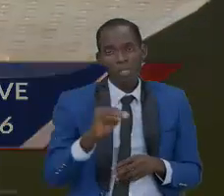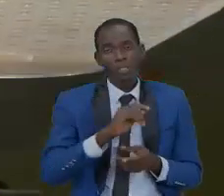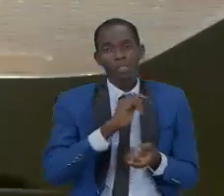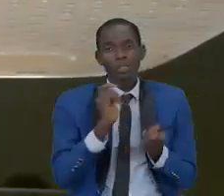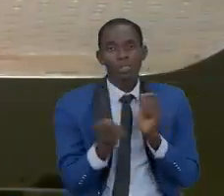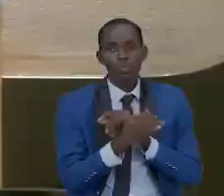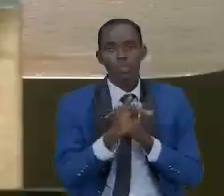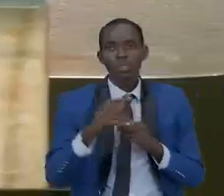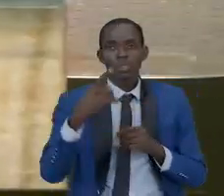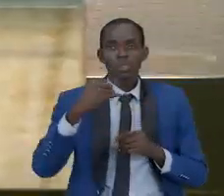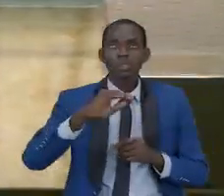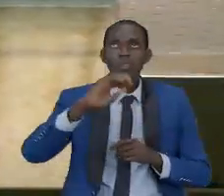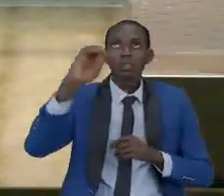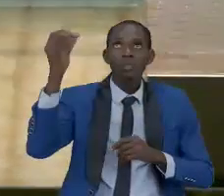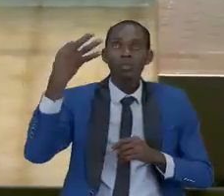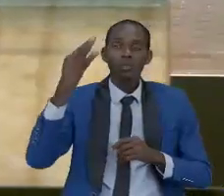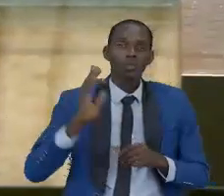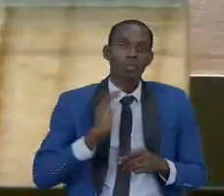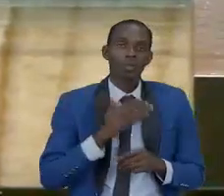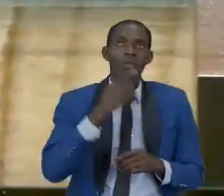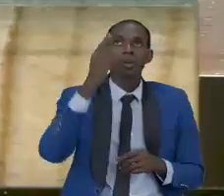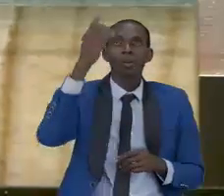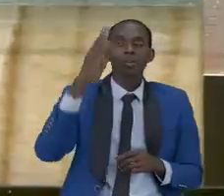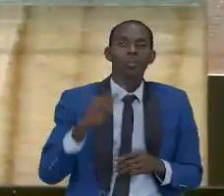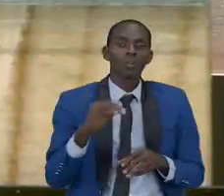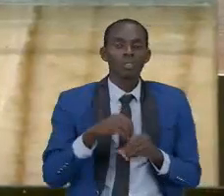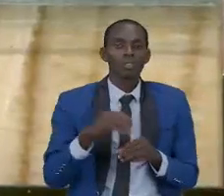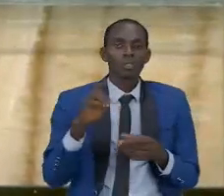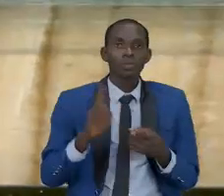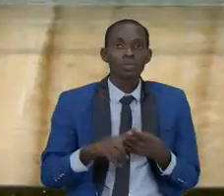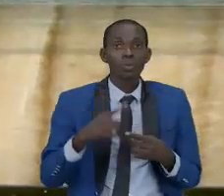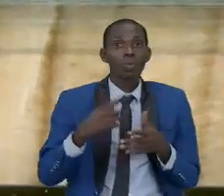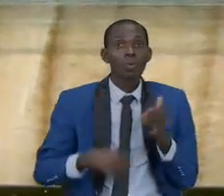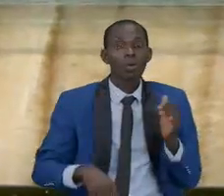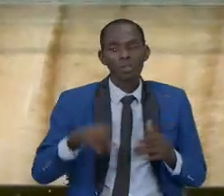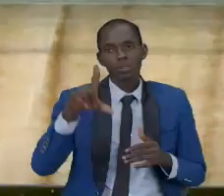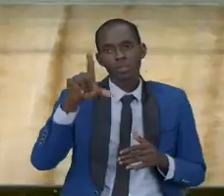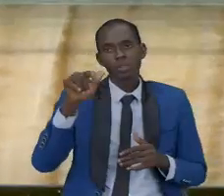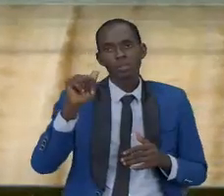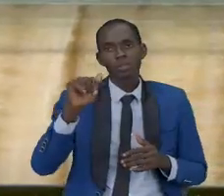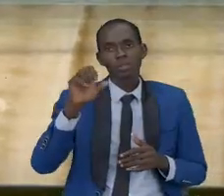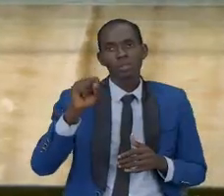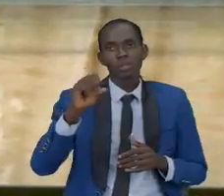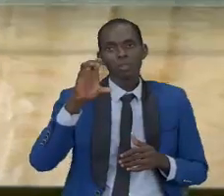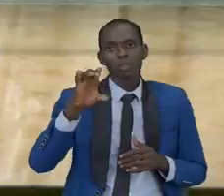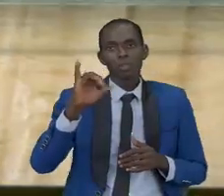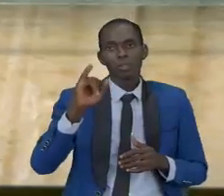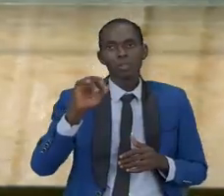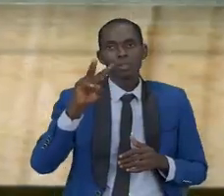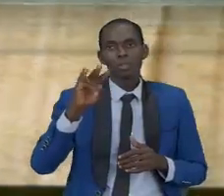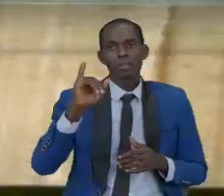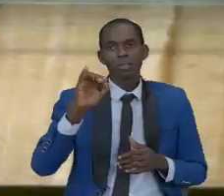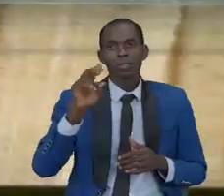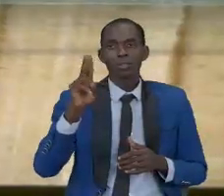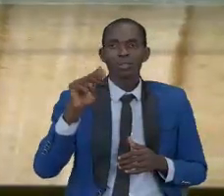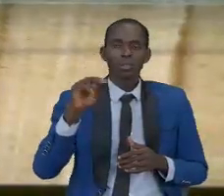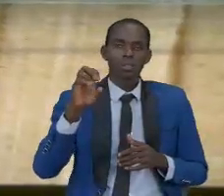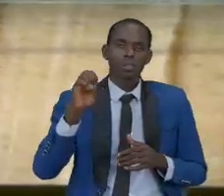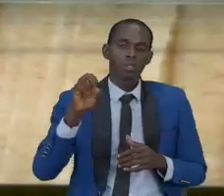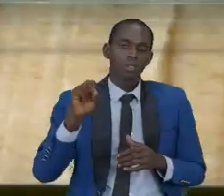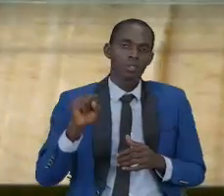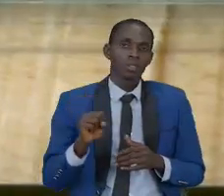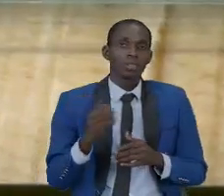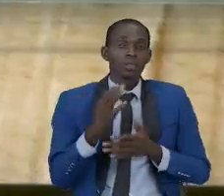of our Gods into lasciviousness you know there are people that will see Good Works don't